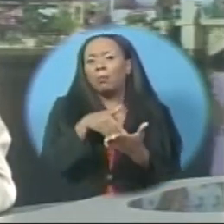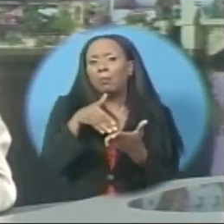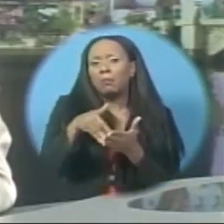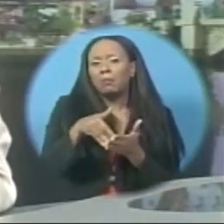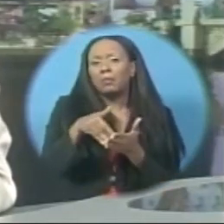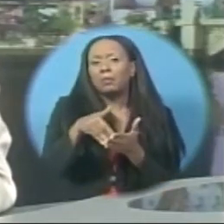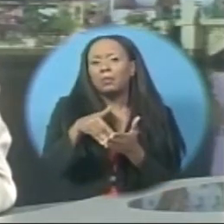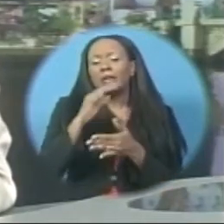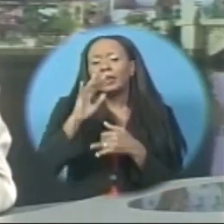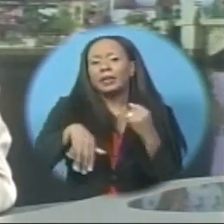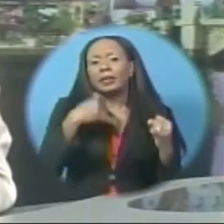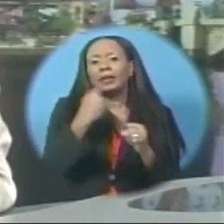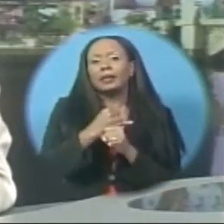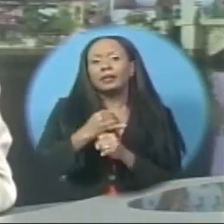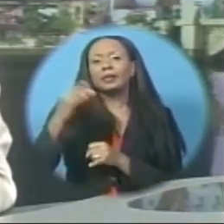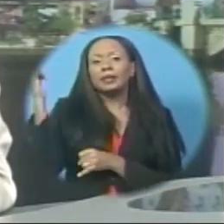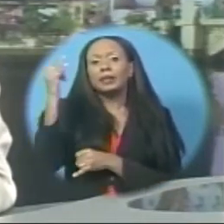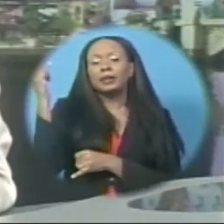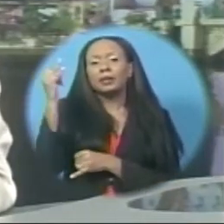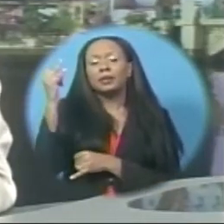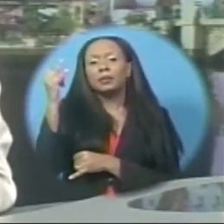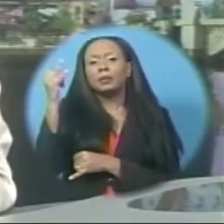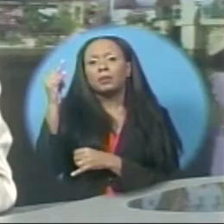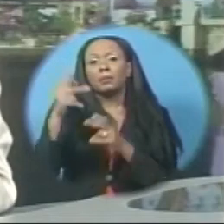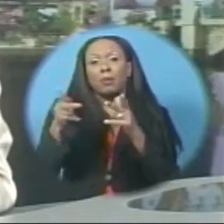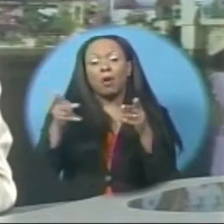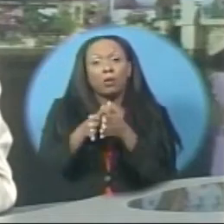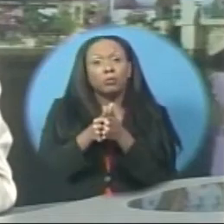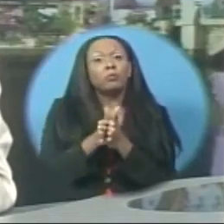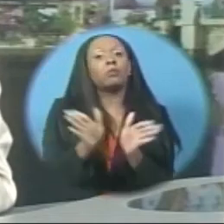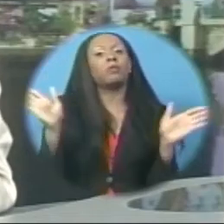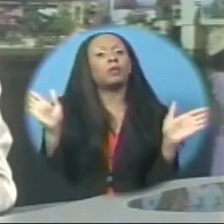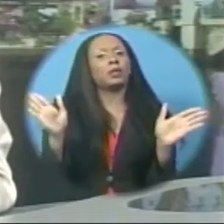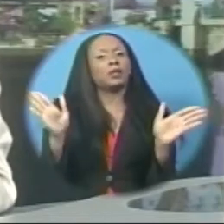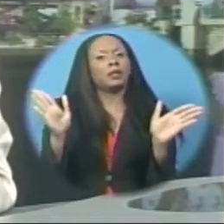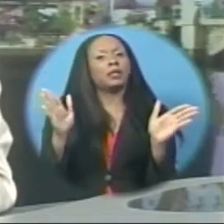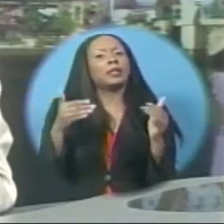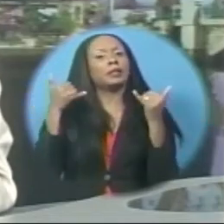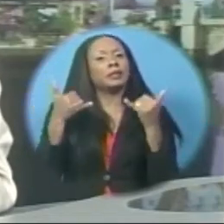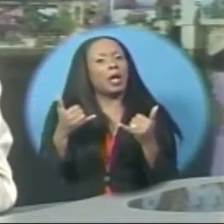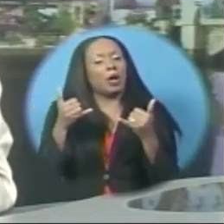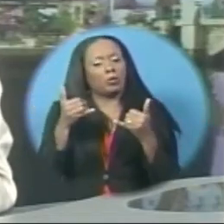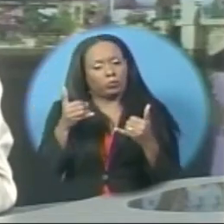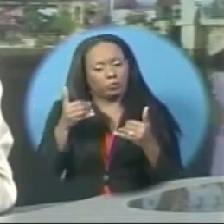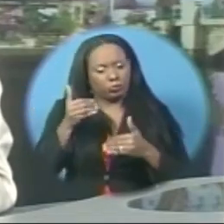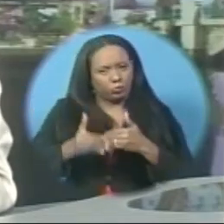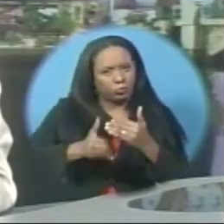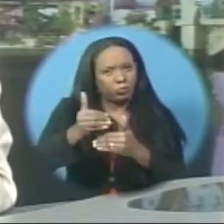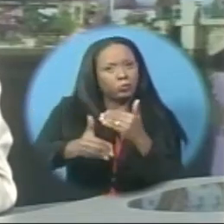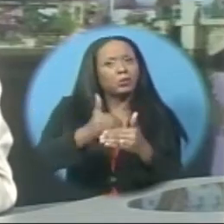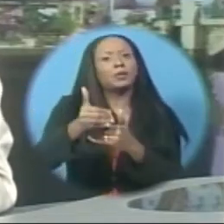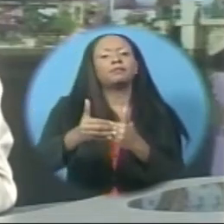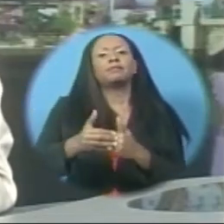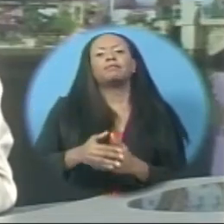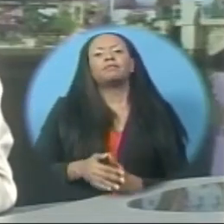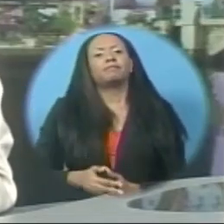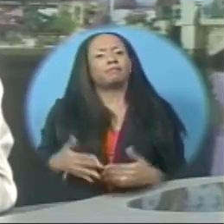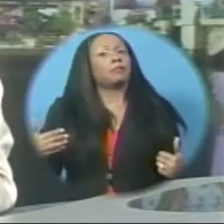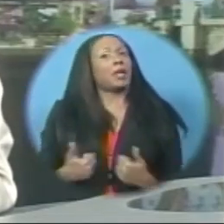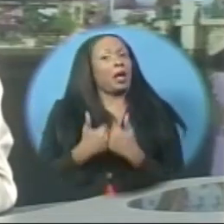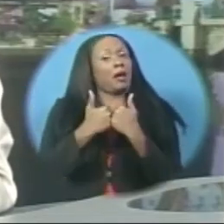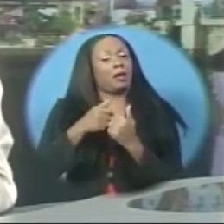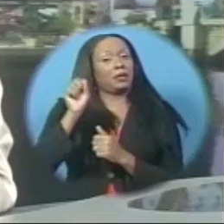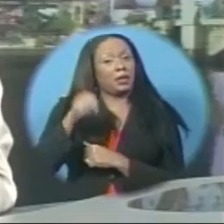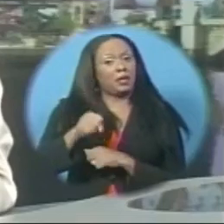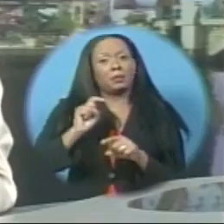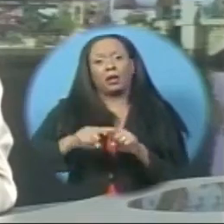Jagan International Airport expansion project is moving ahead full speed. Despite some challenges, the government and the contractors